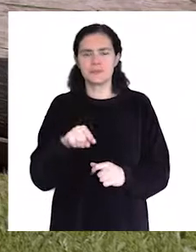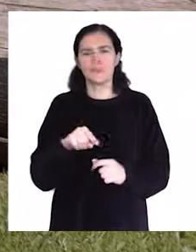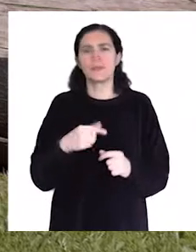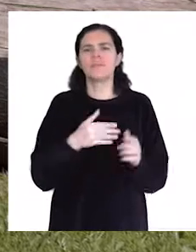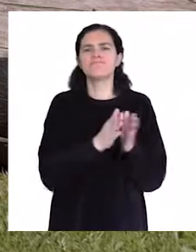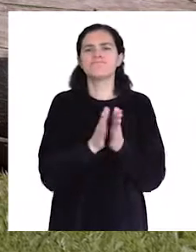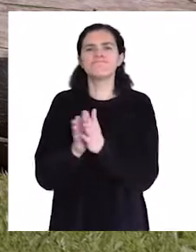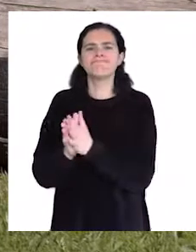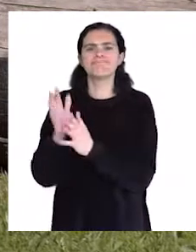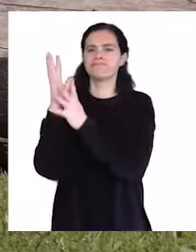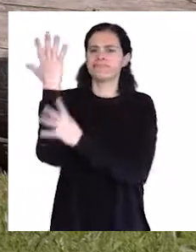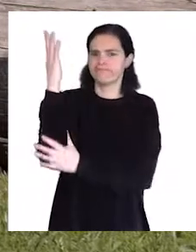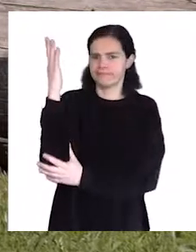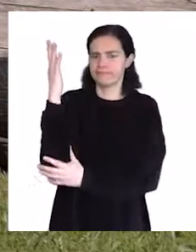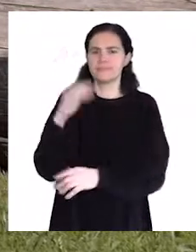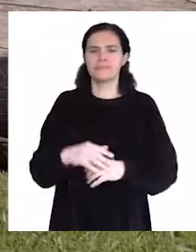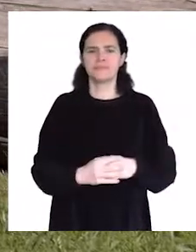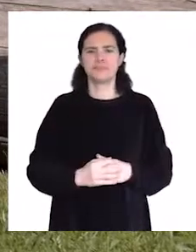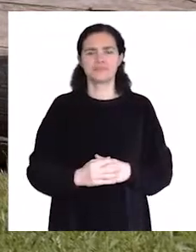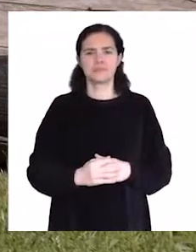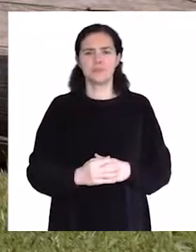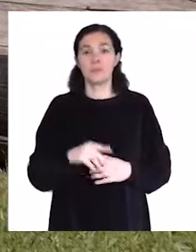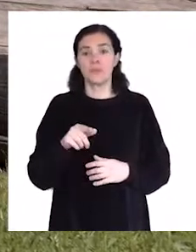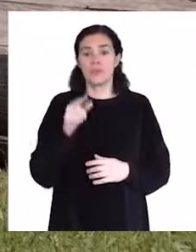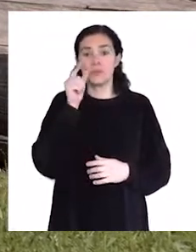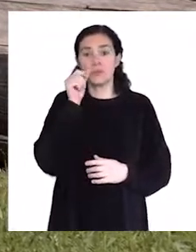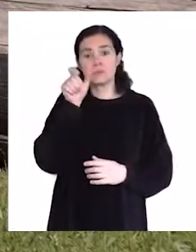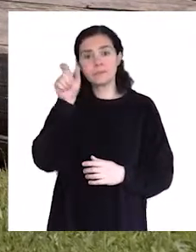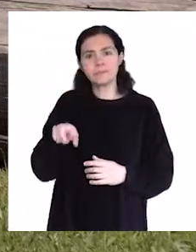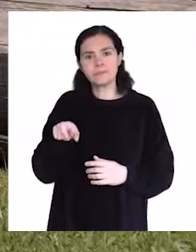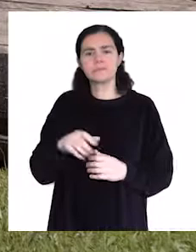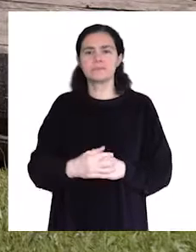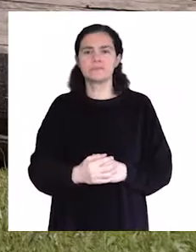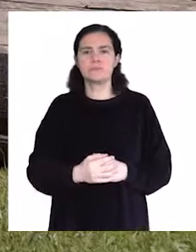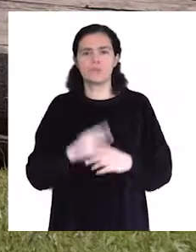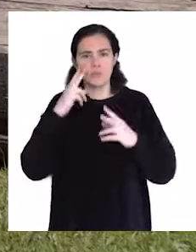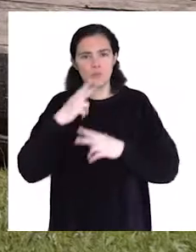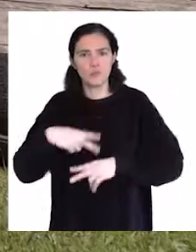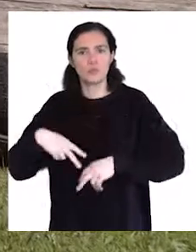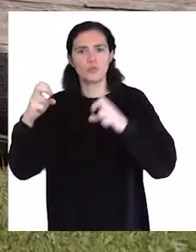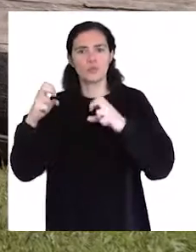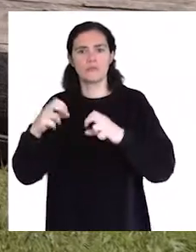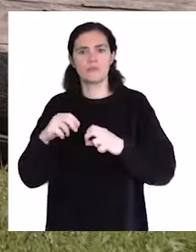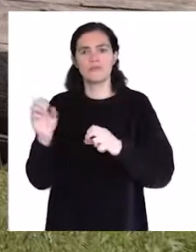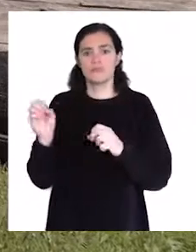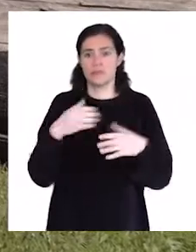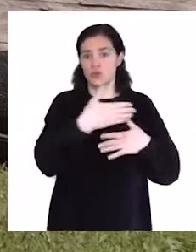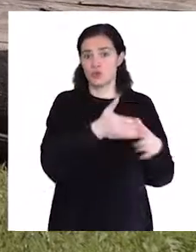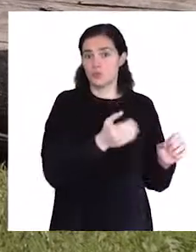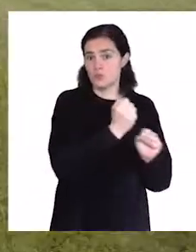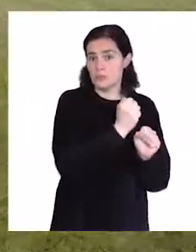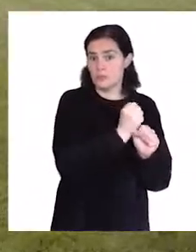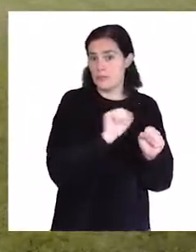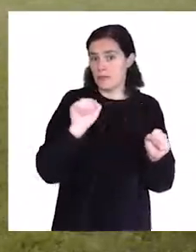a series of tree trunks that Olafur Eliasson finds and brings